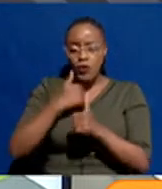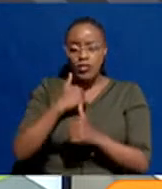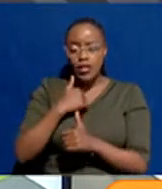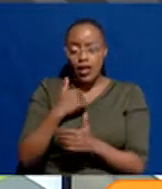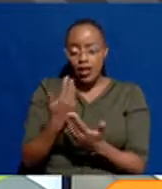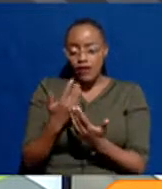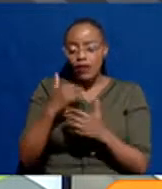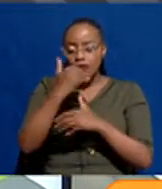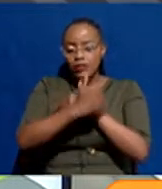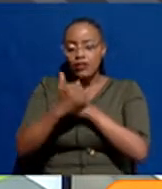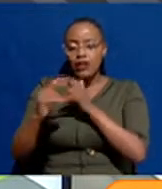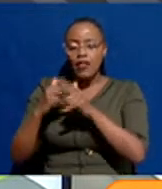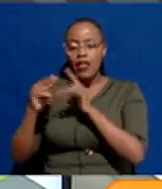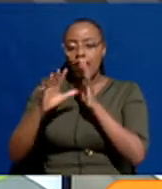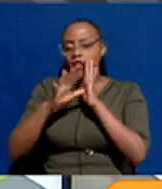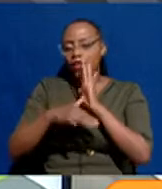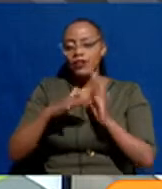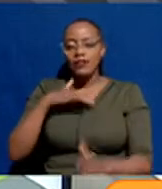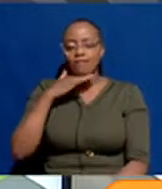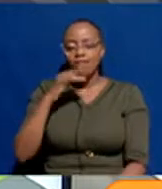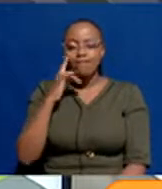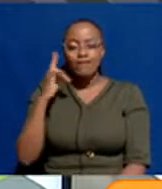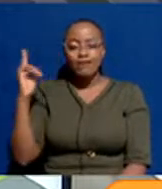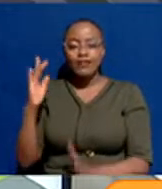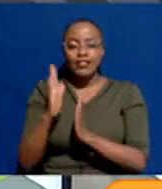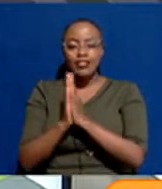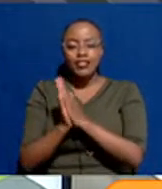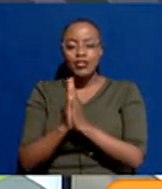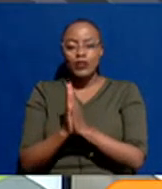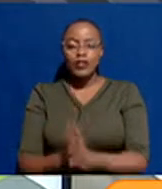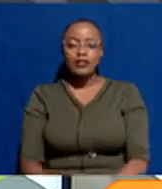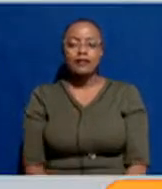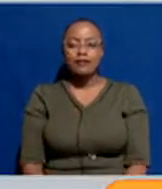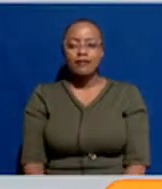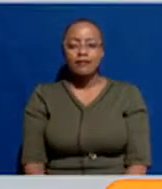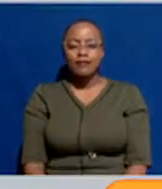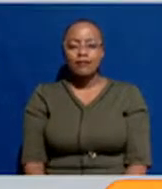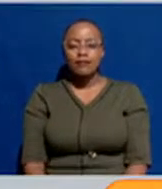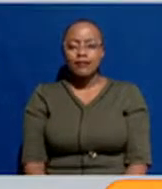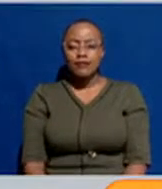injuries, and later succumbed. Emily Chibet reports.